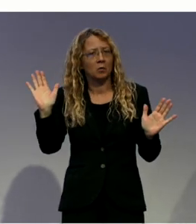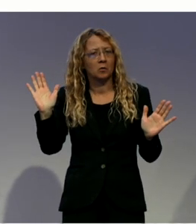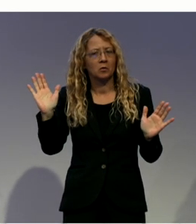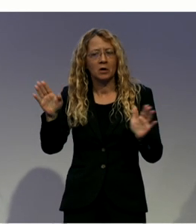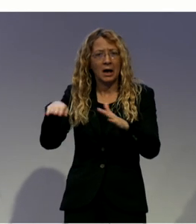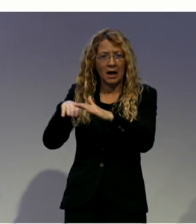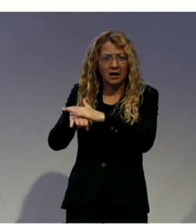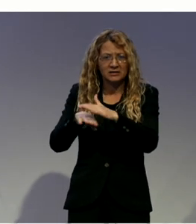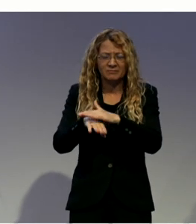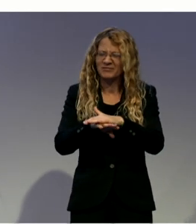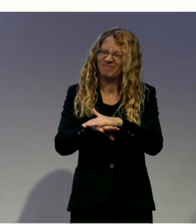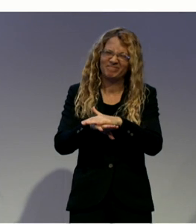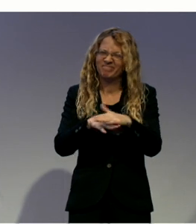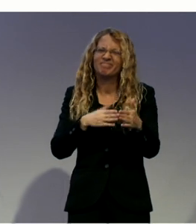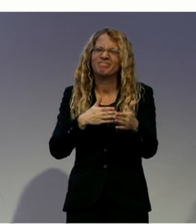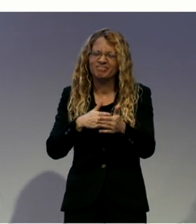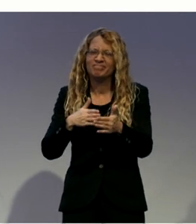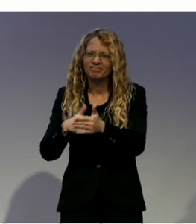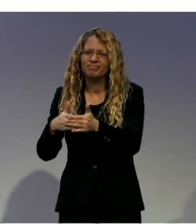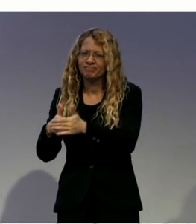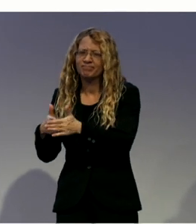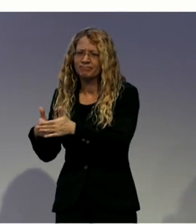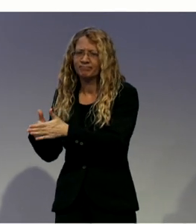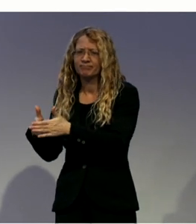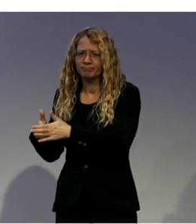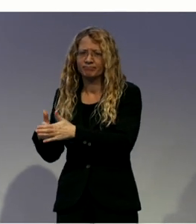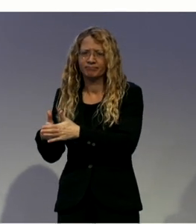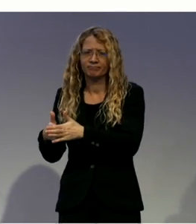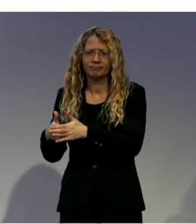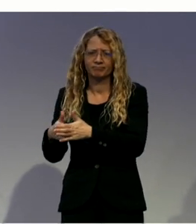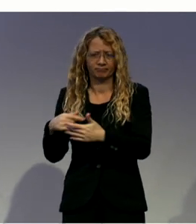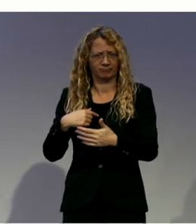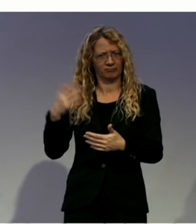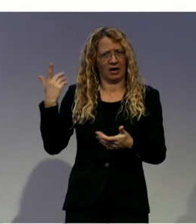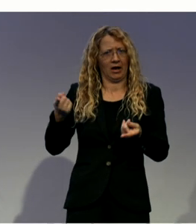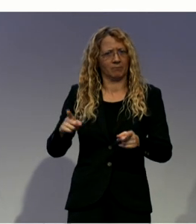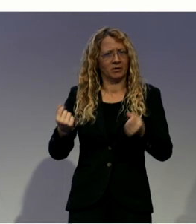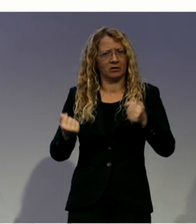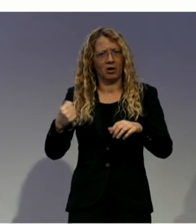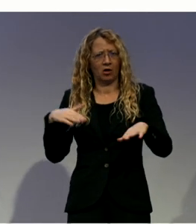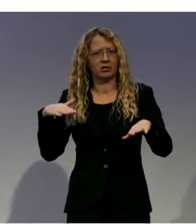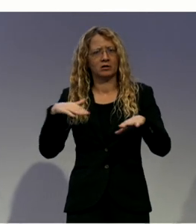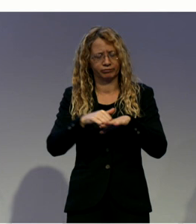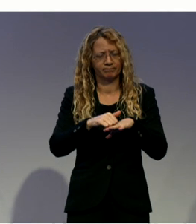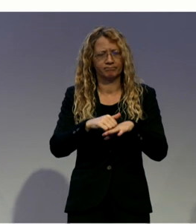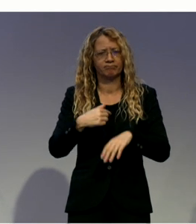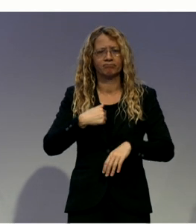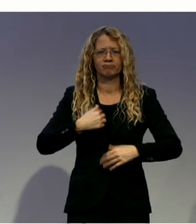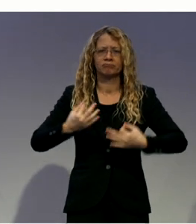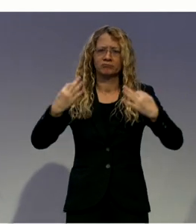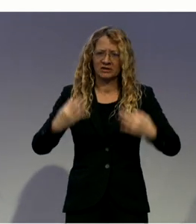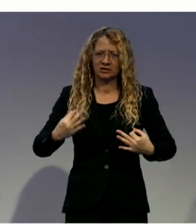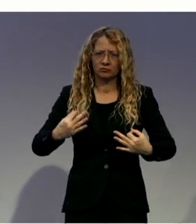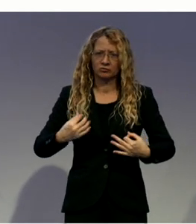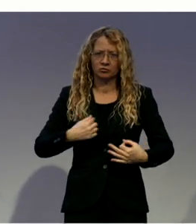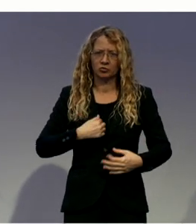of accessibility, after my accident, and I took the decision to continue my life and go back to the faculty, I used to be